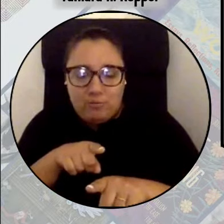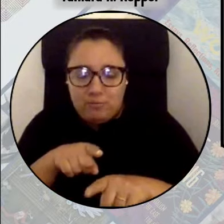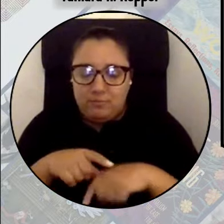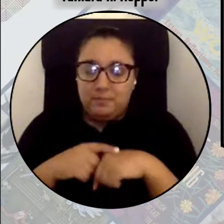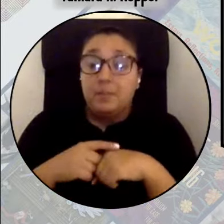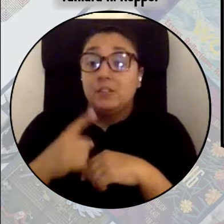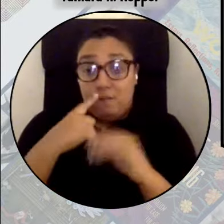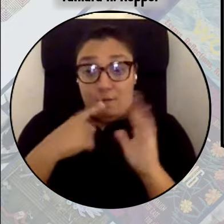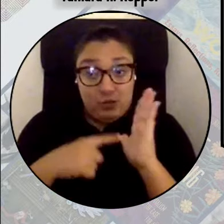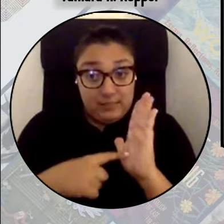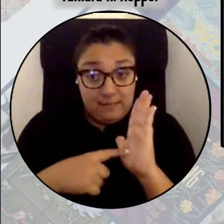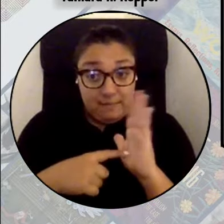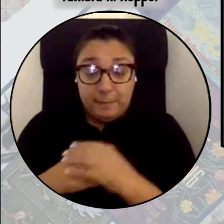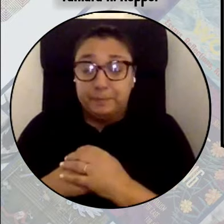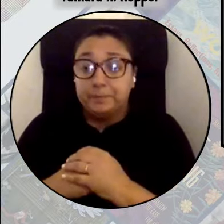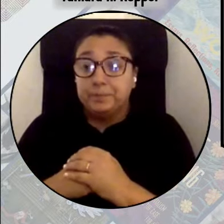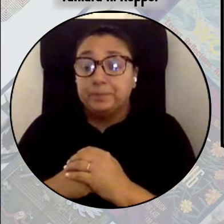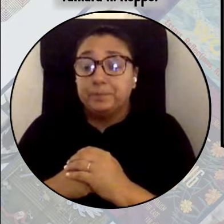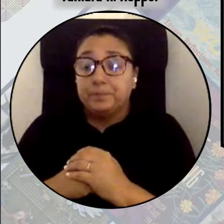this is